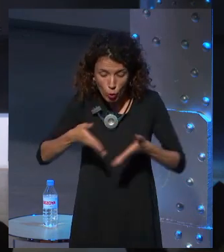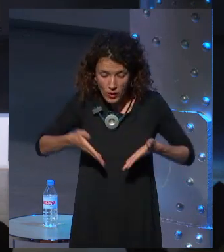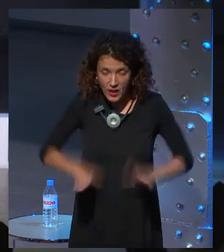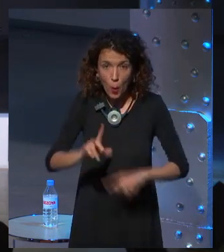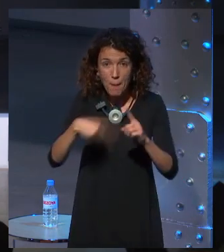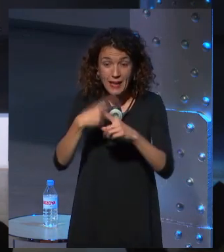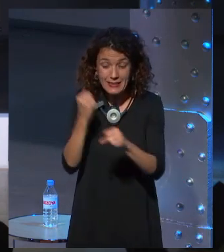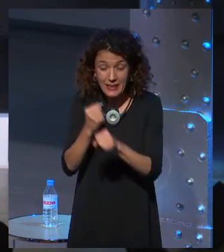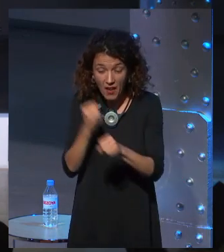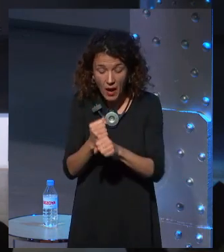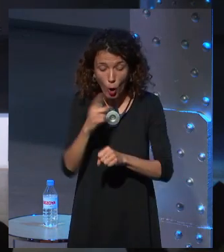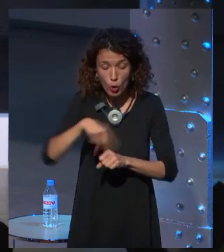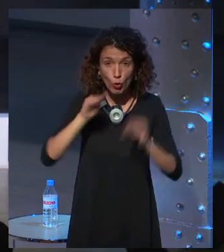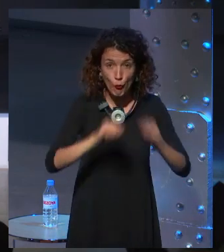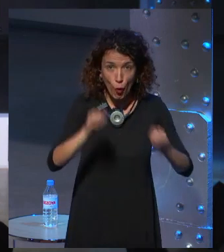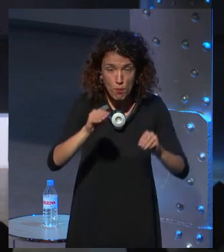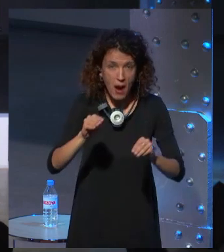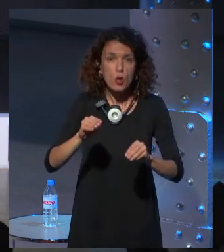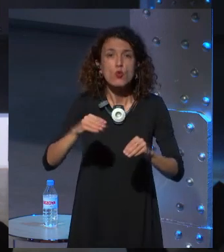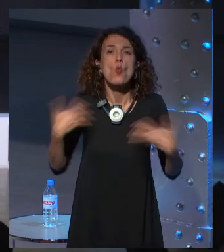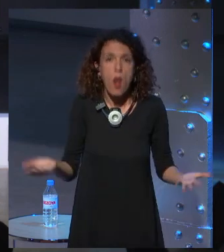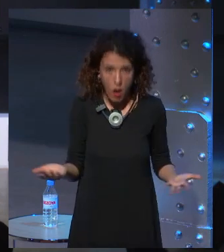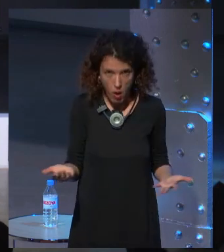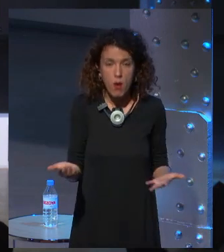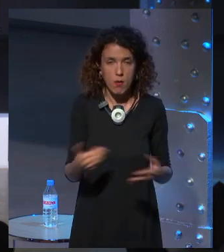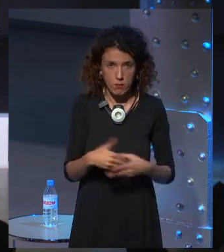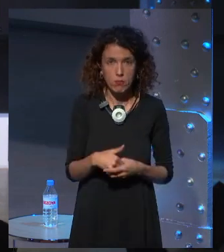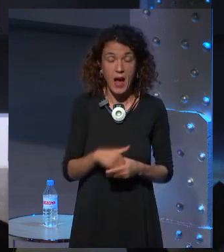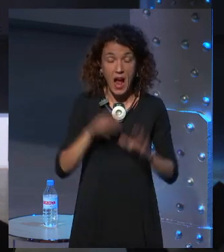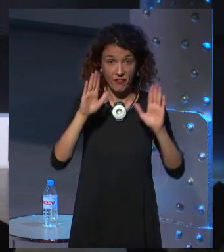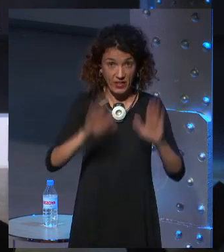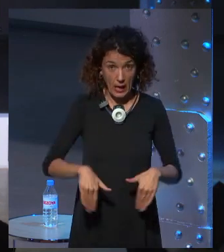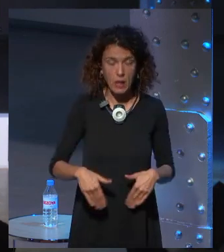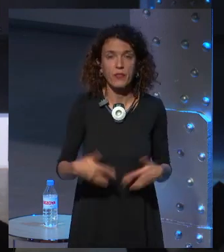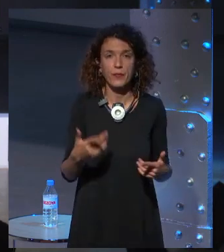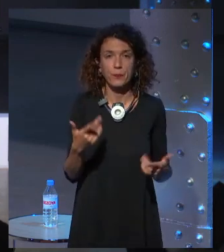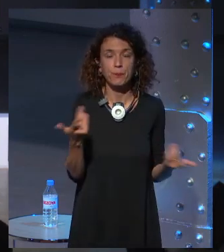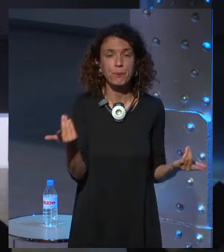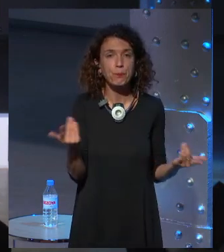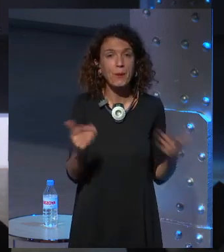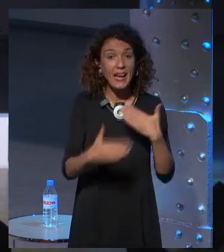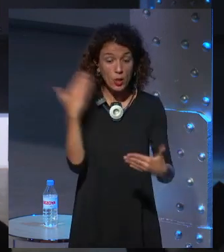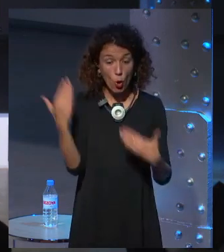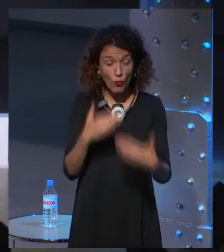for? Well, it turns out that that innovation is actually already here.